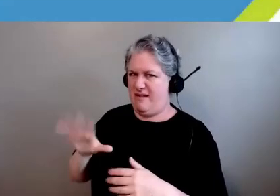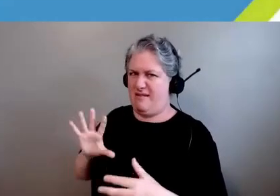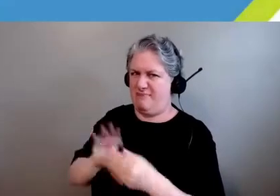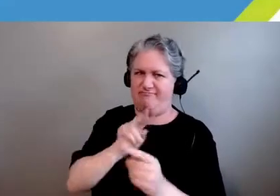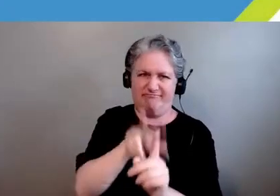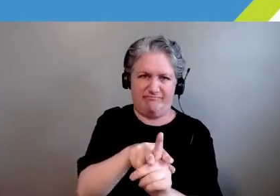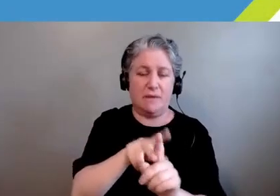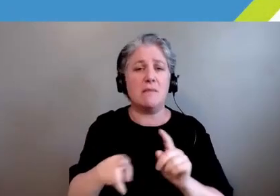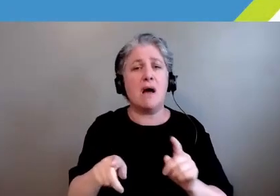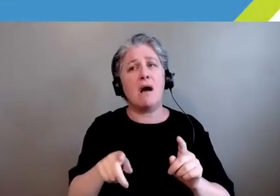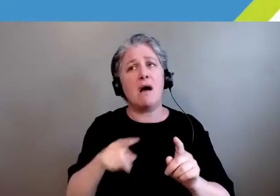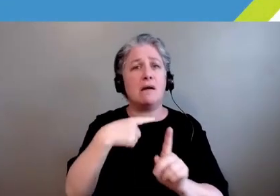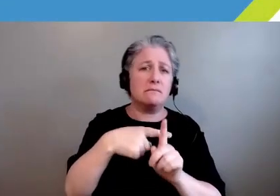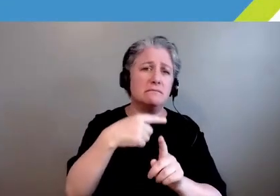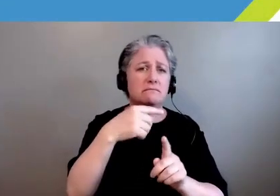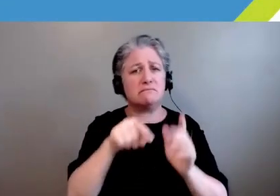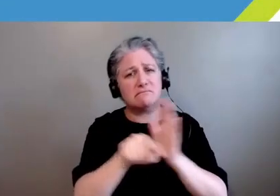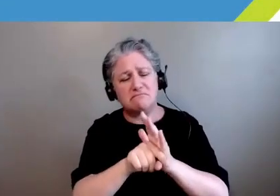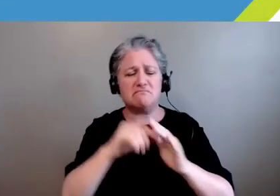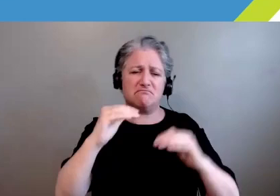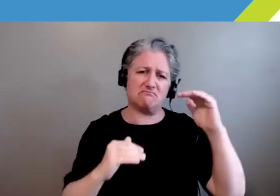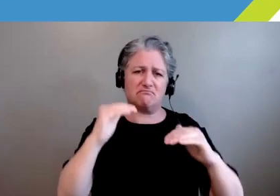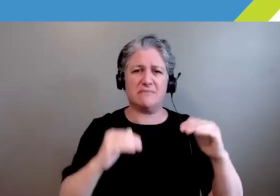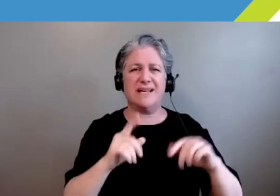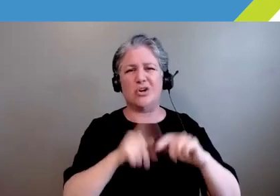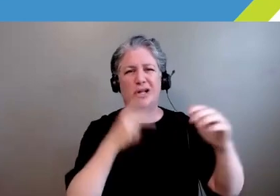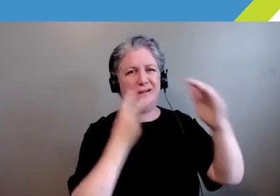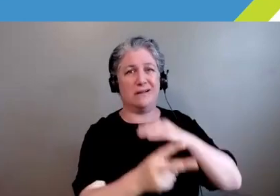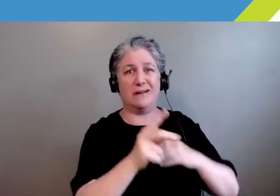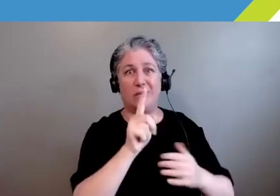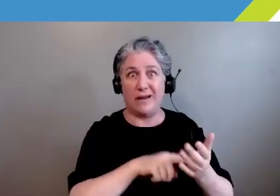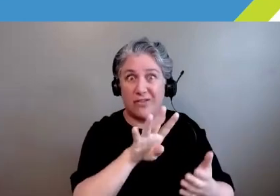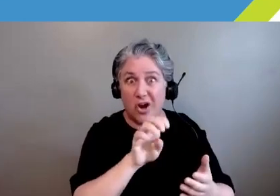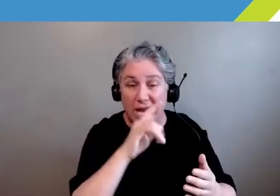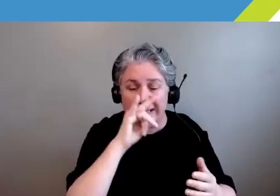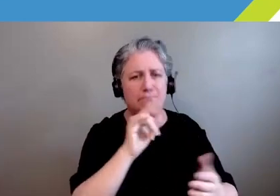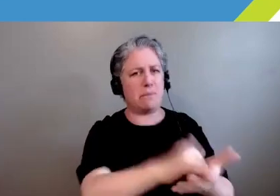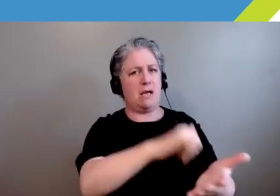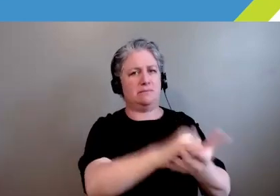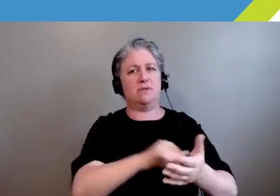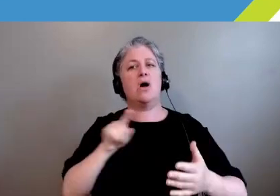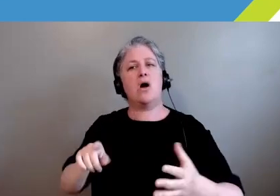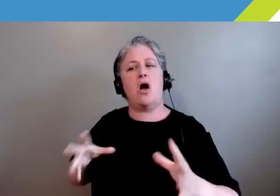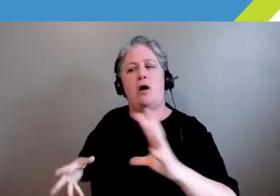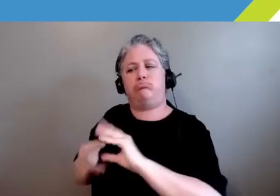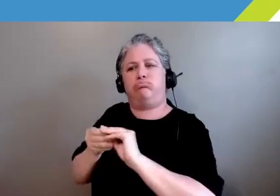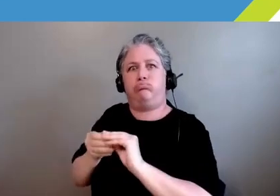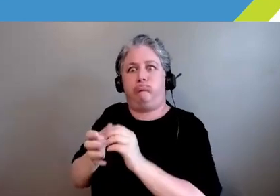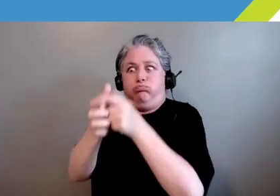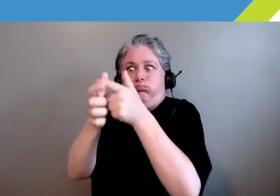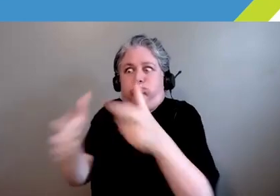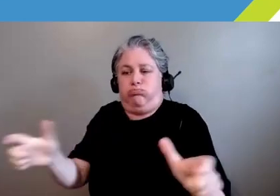studies, but it's a trade-off. There's no way we could perform a prospective study of 1,400 kids. So here we're gaining sample size,